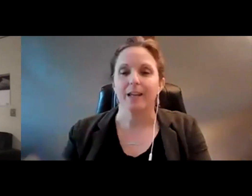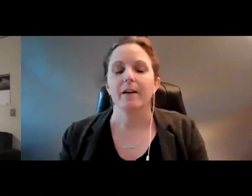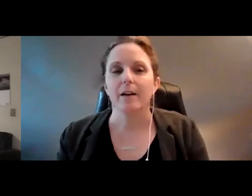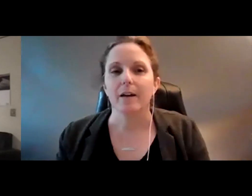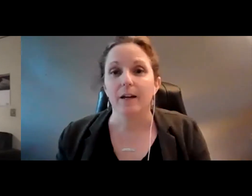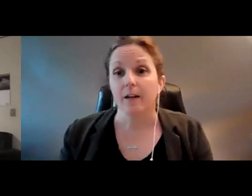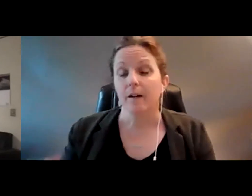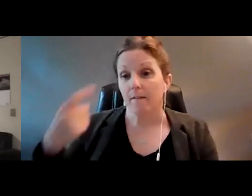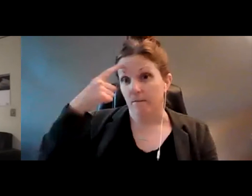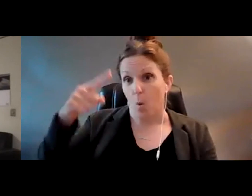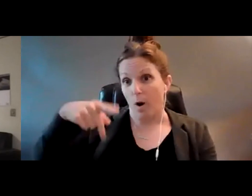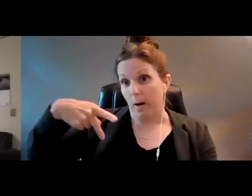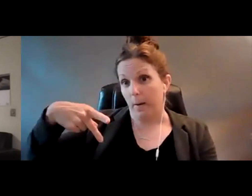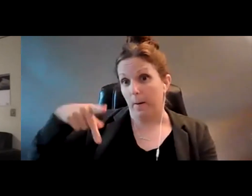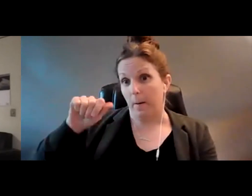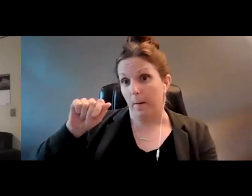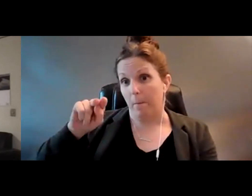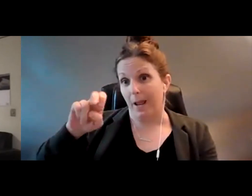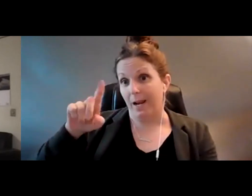Thank you. Great questions. Thank you, everybody.